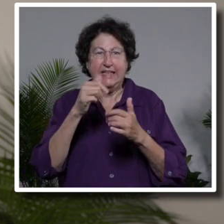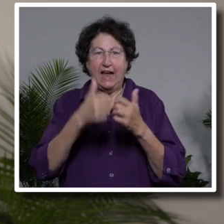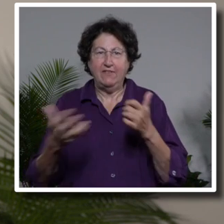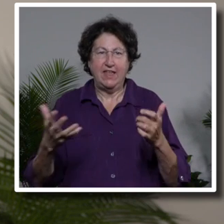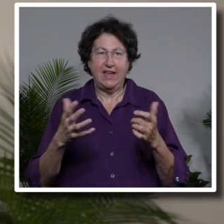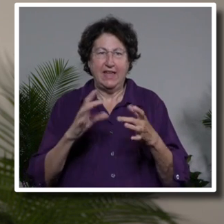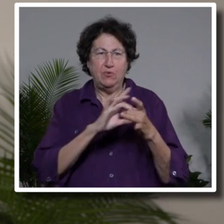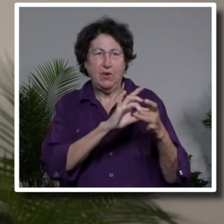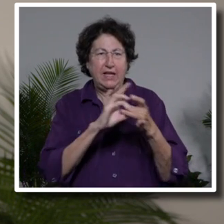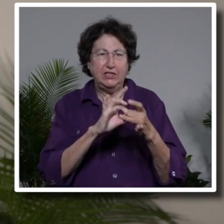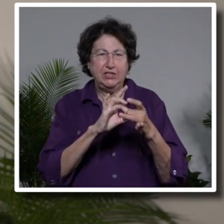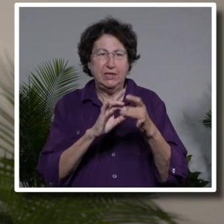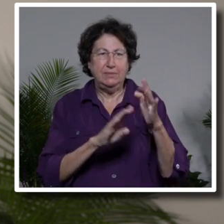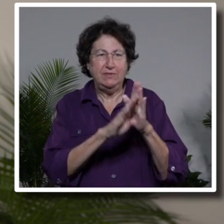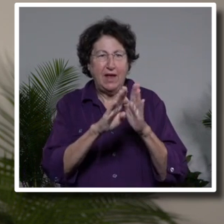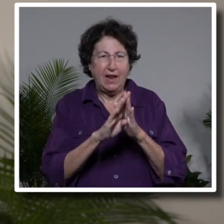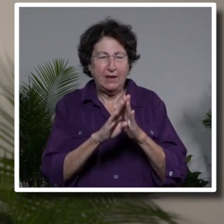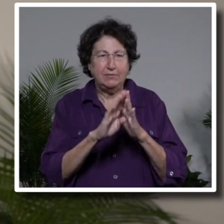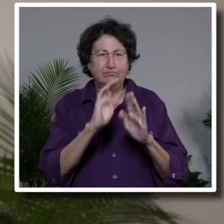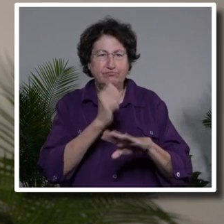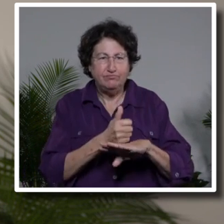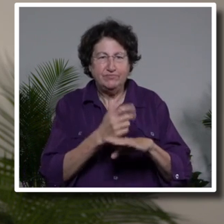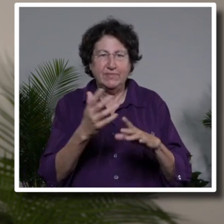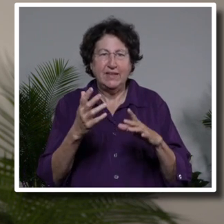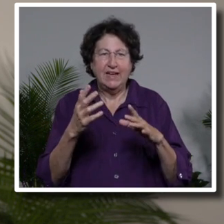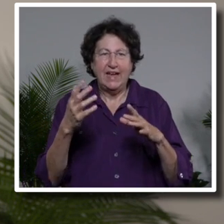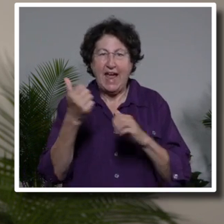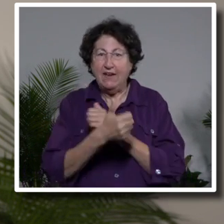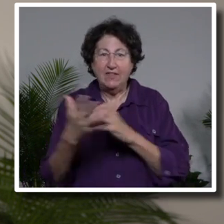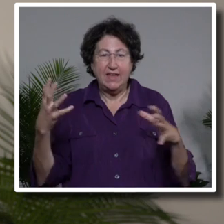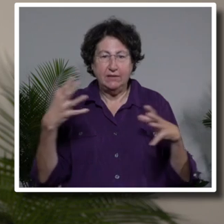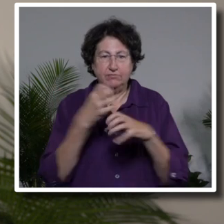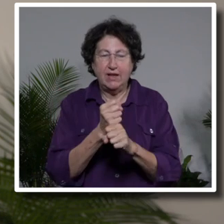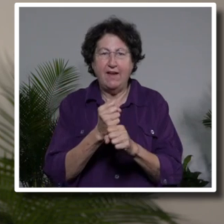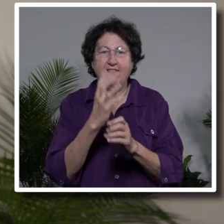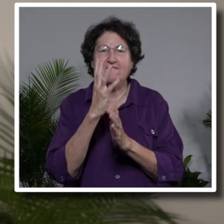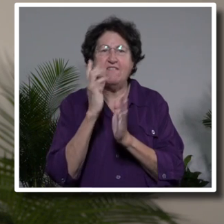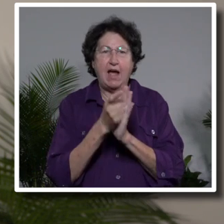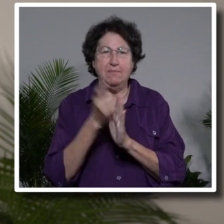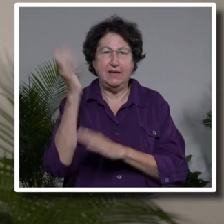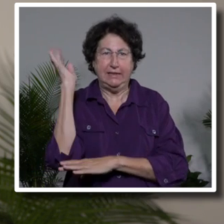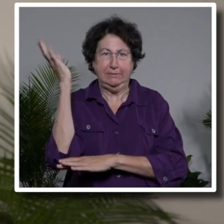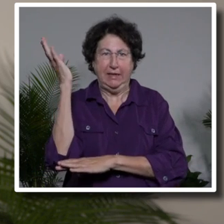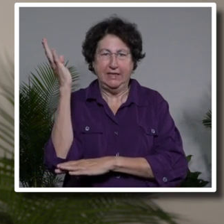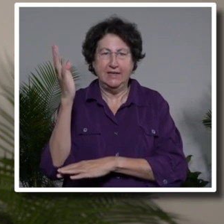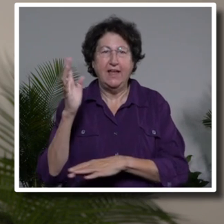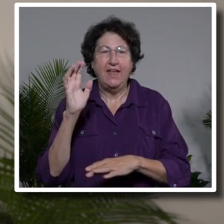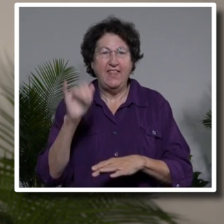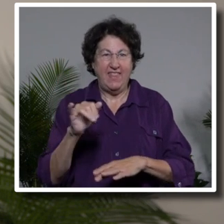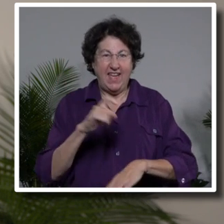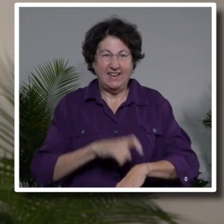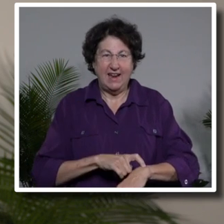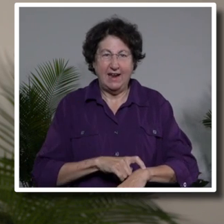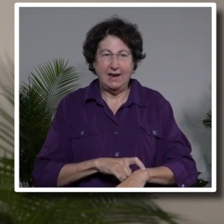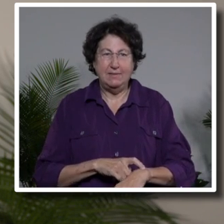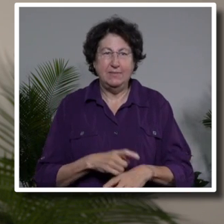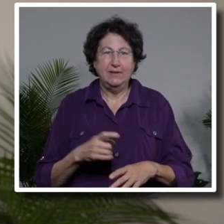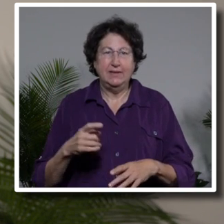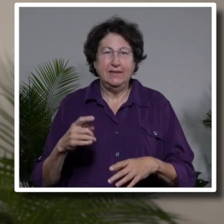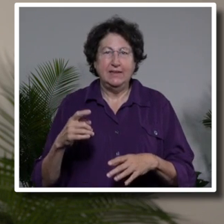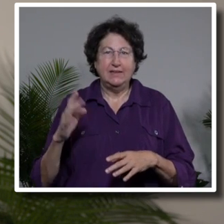formed throughout our high school career, all into a 5-minute speech. In that moment, the past